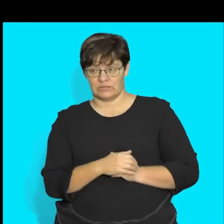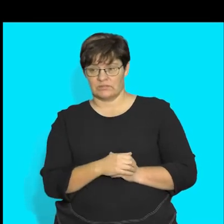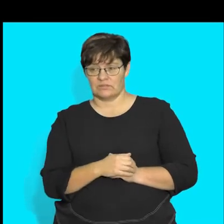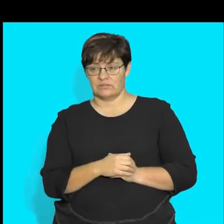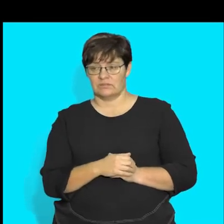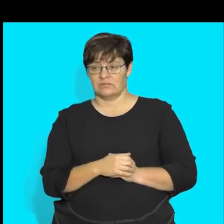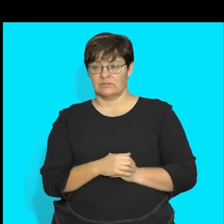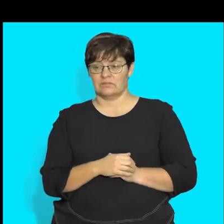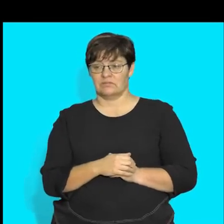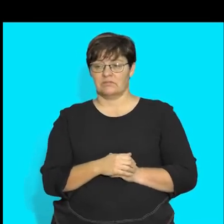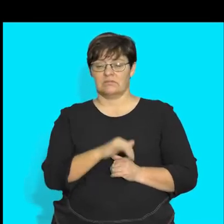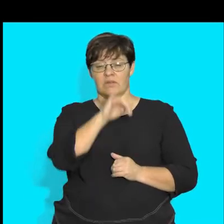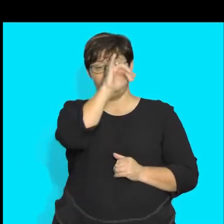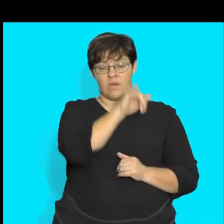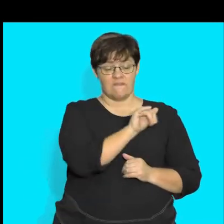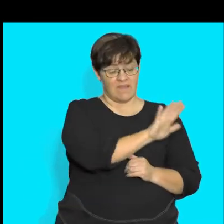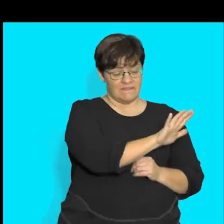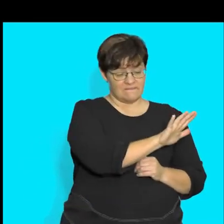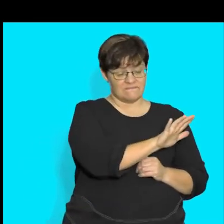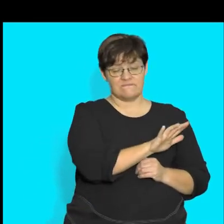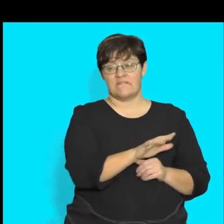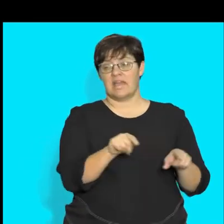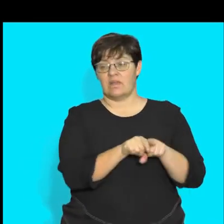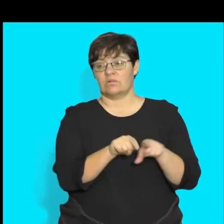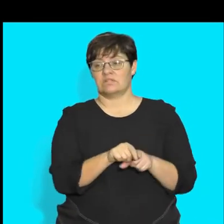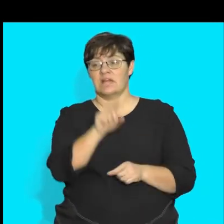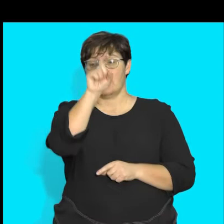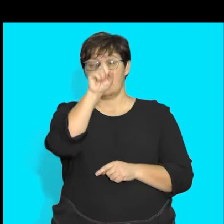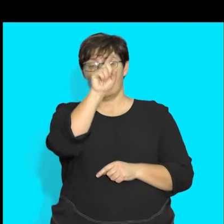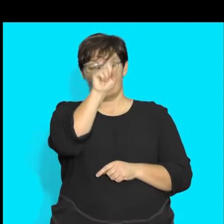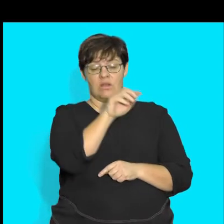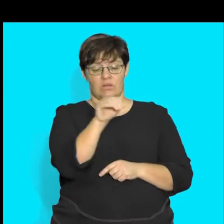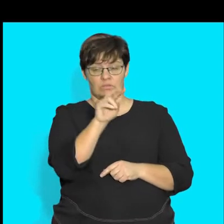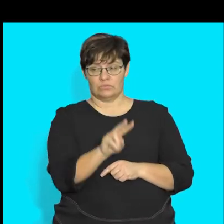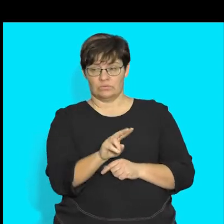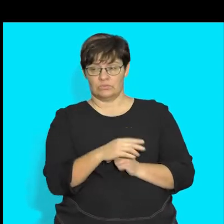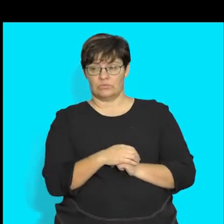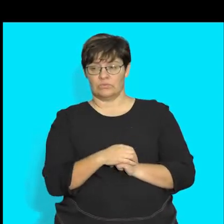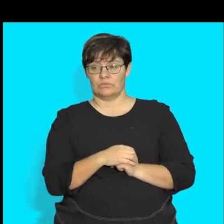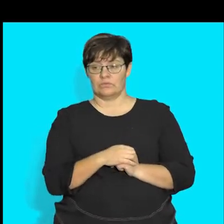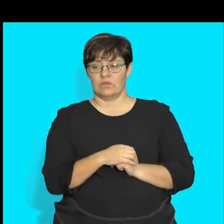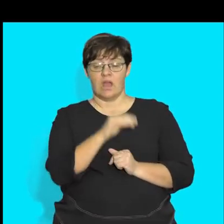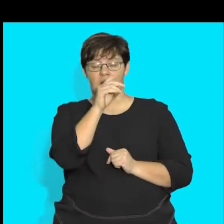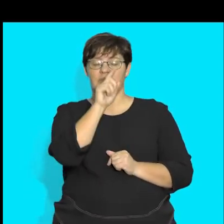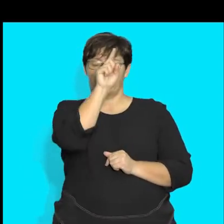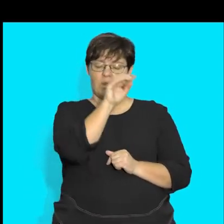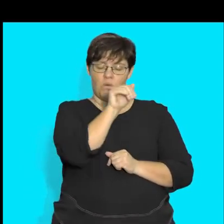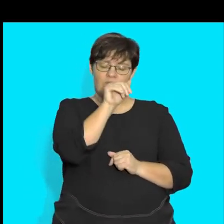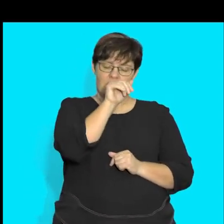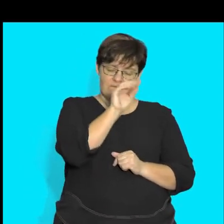5. I'm going to sub that in. So y is 5, x is minus 2.